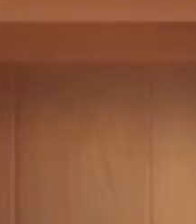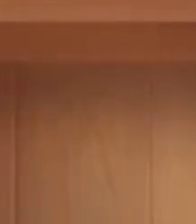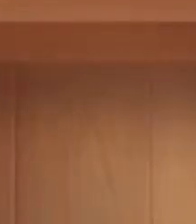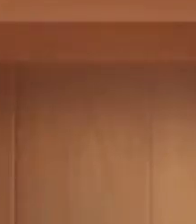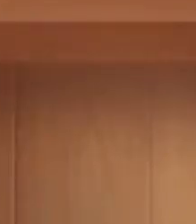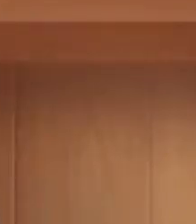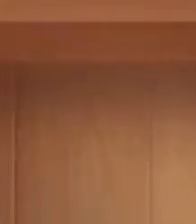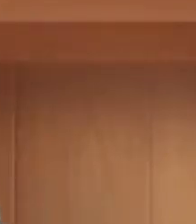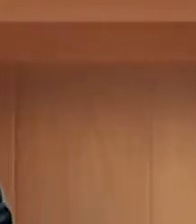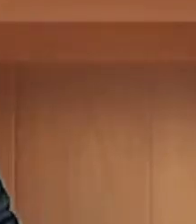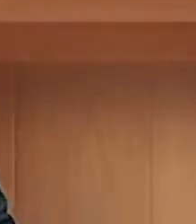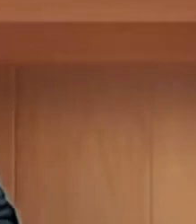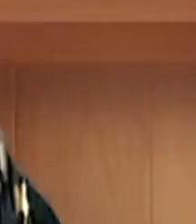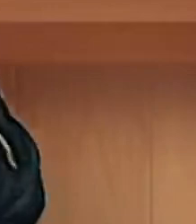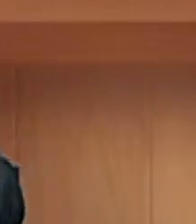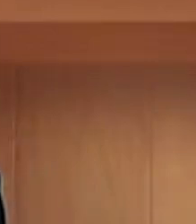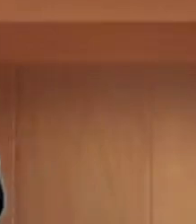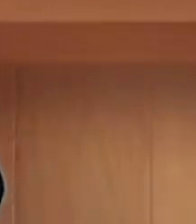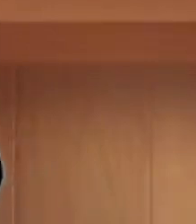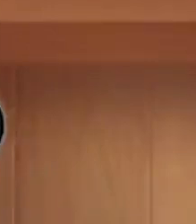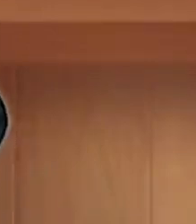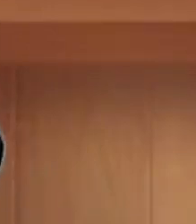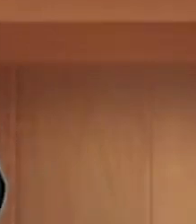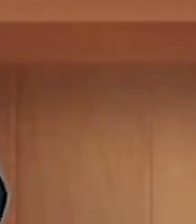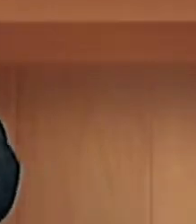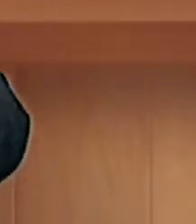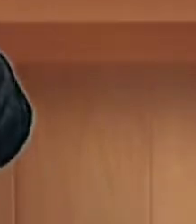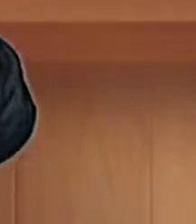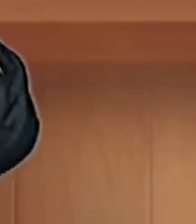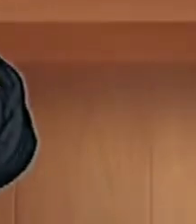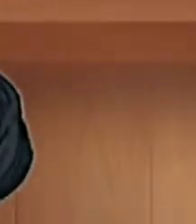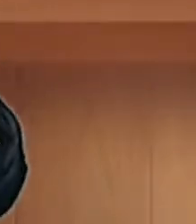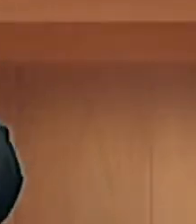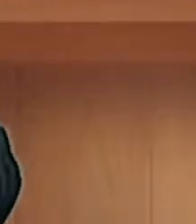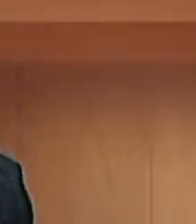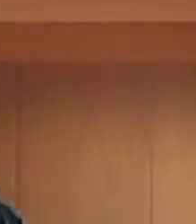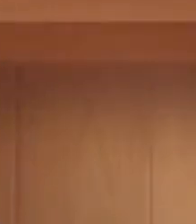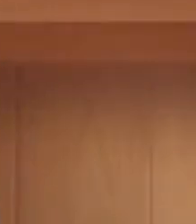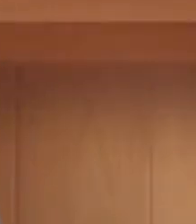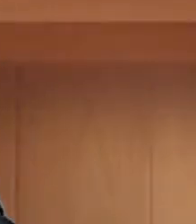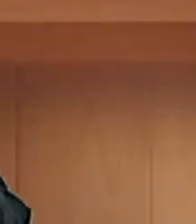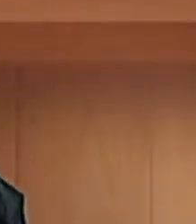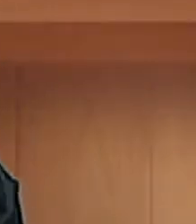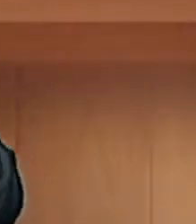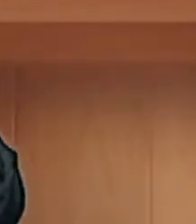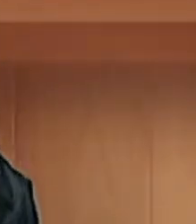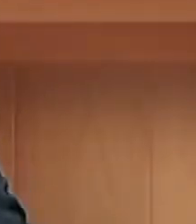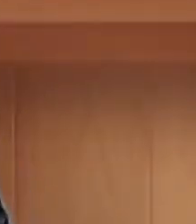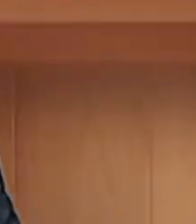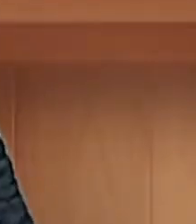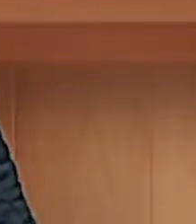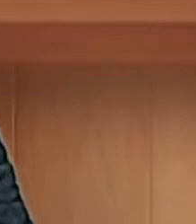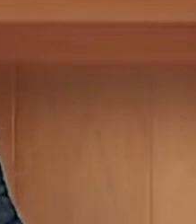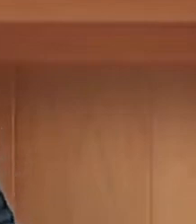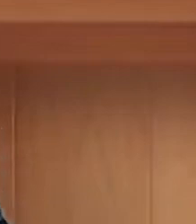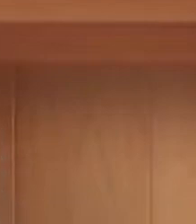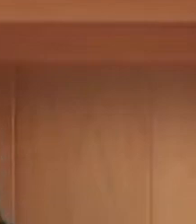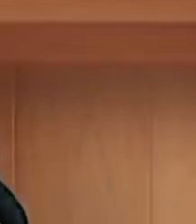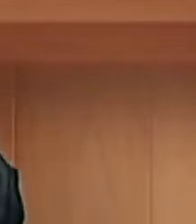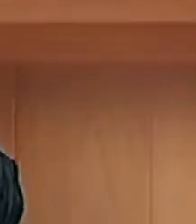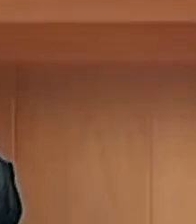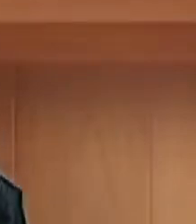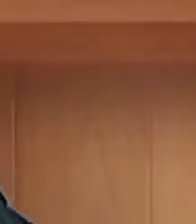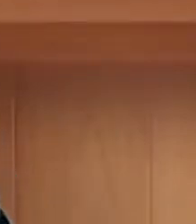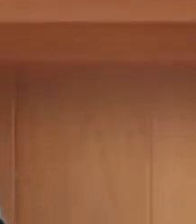the games found? Where are they hiding? This was the duty of the